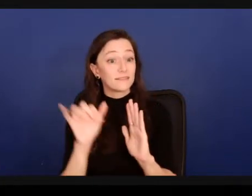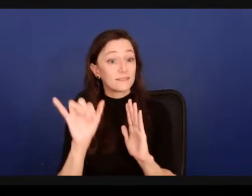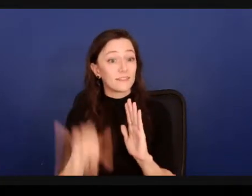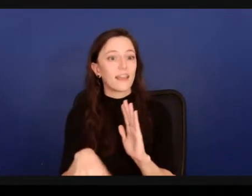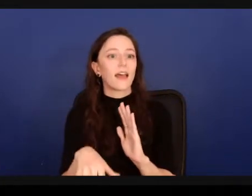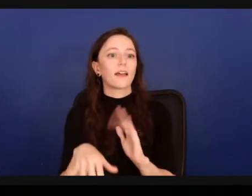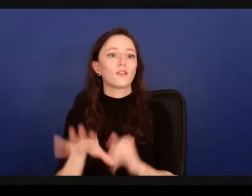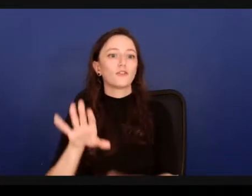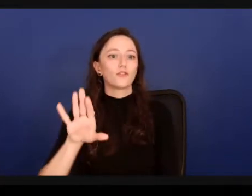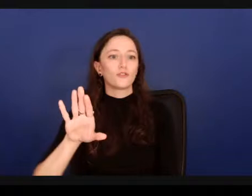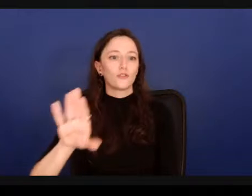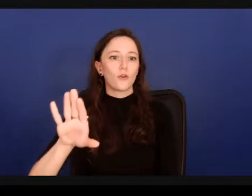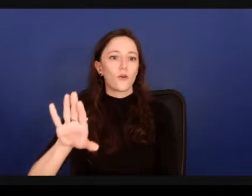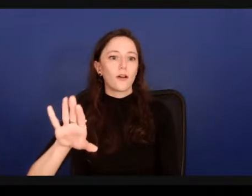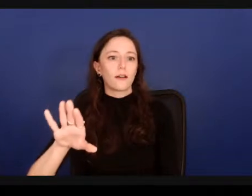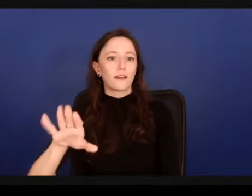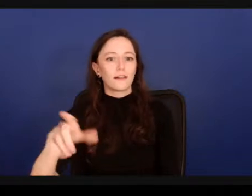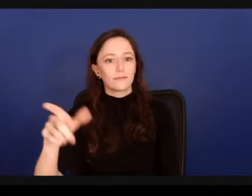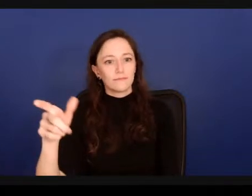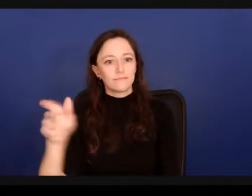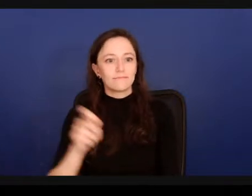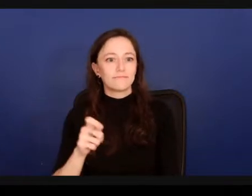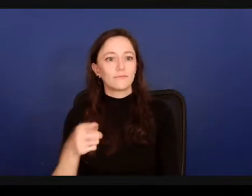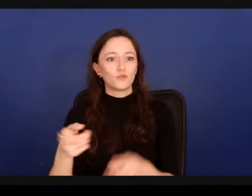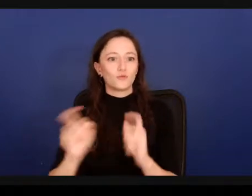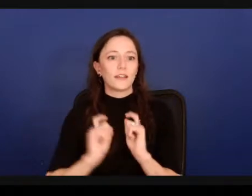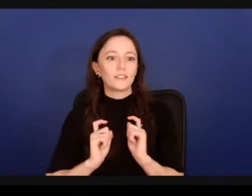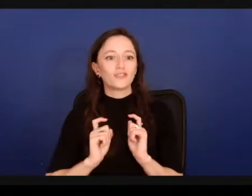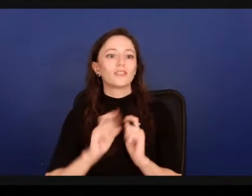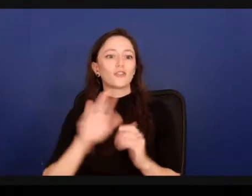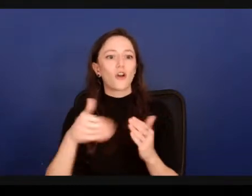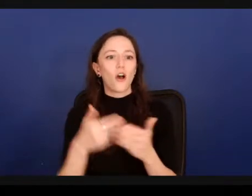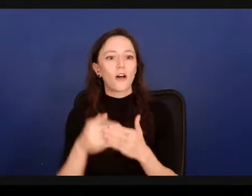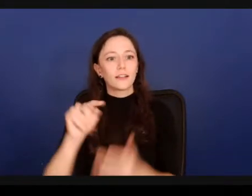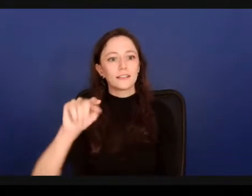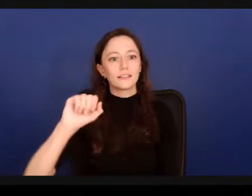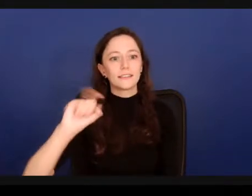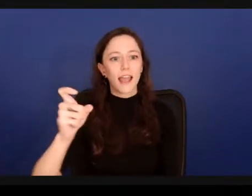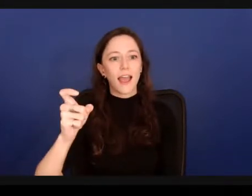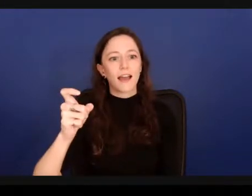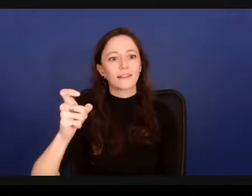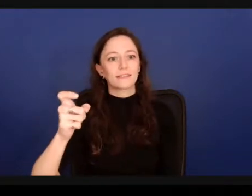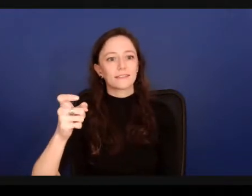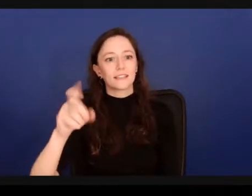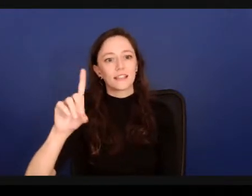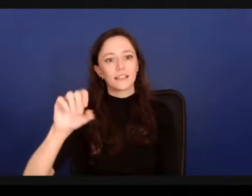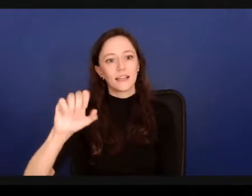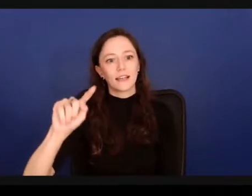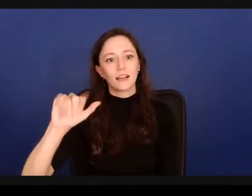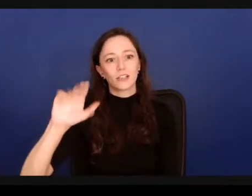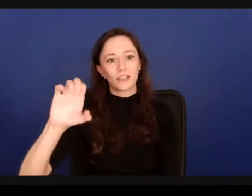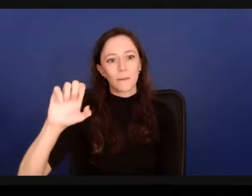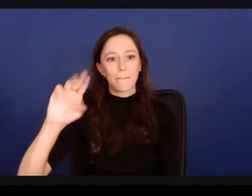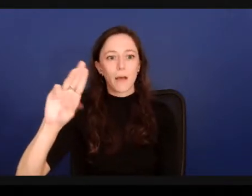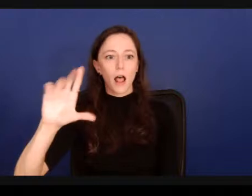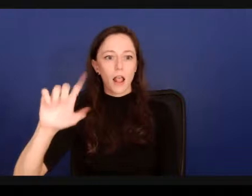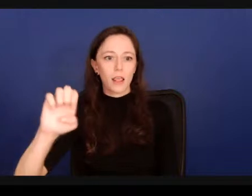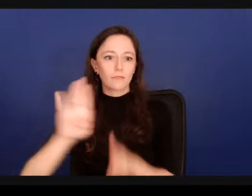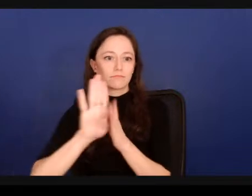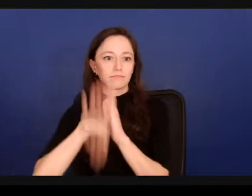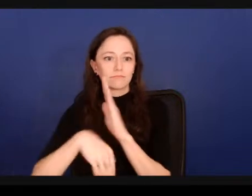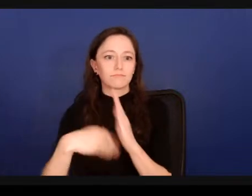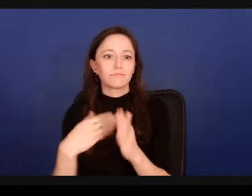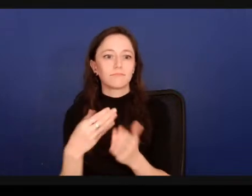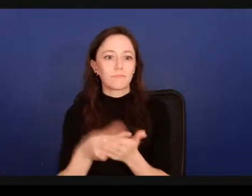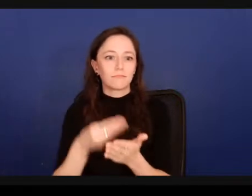come tax time in a couple months or a few months. So yeah, we appreciate everybody that supports in that way. And yeah,